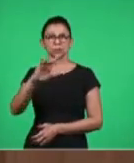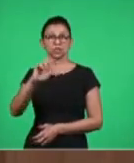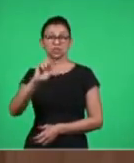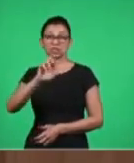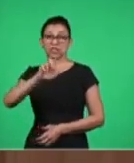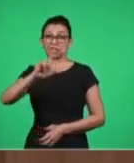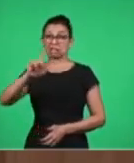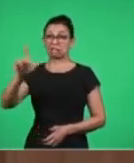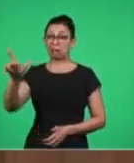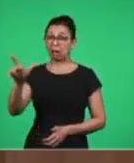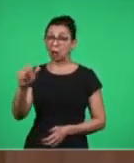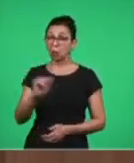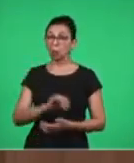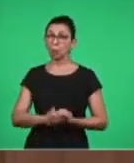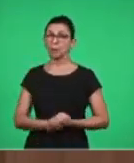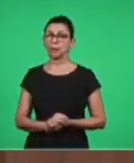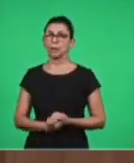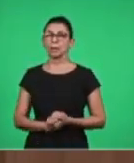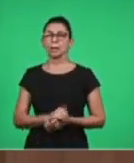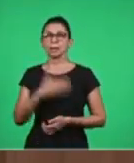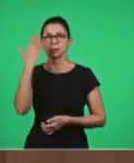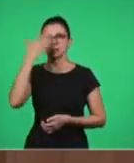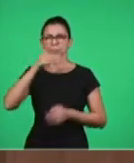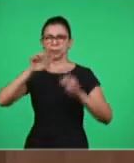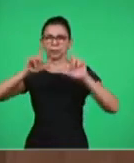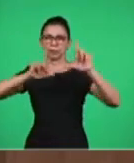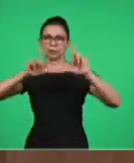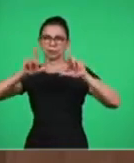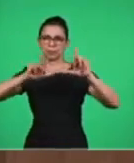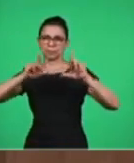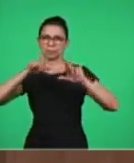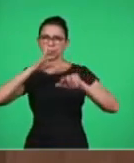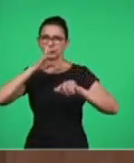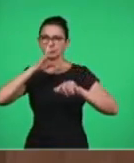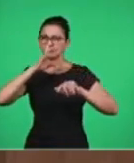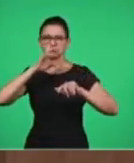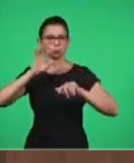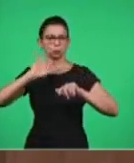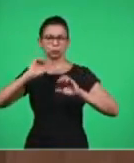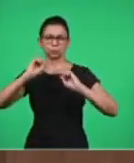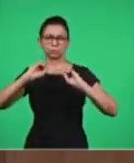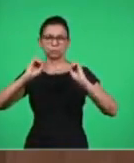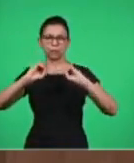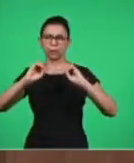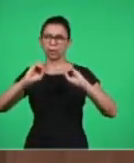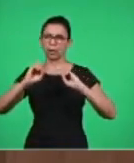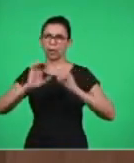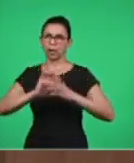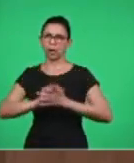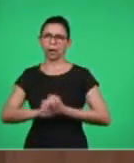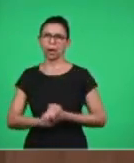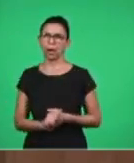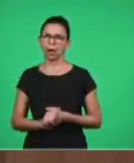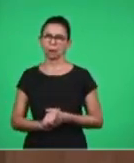They don't ride on cars, they don't have TV. They are rich people. You see the father